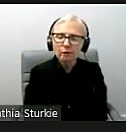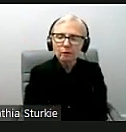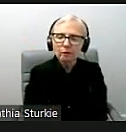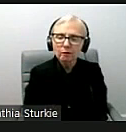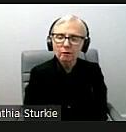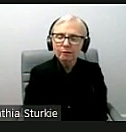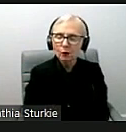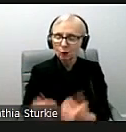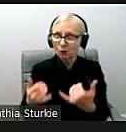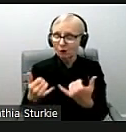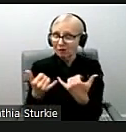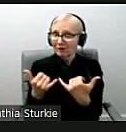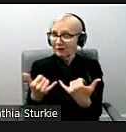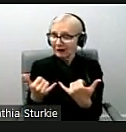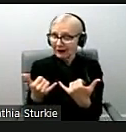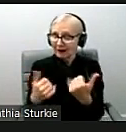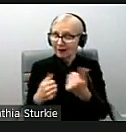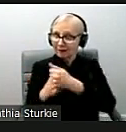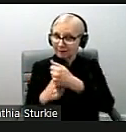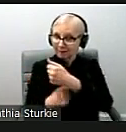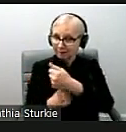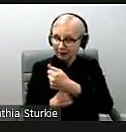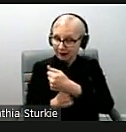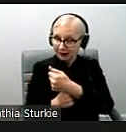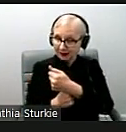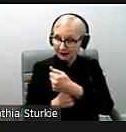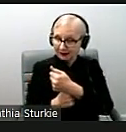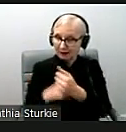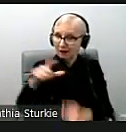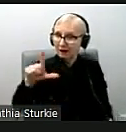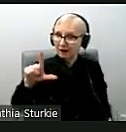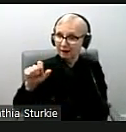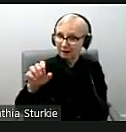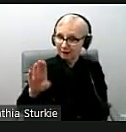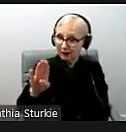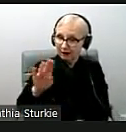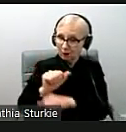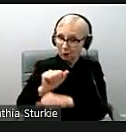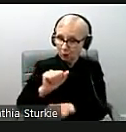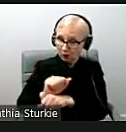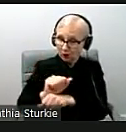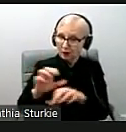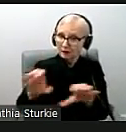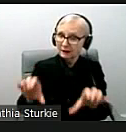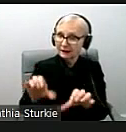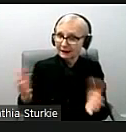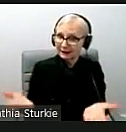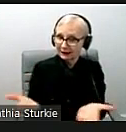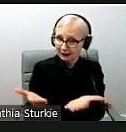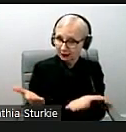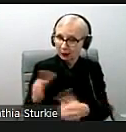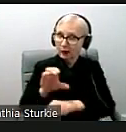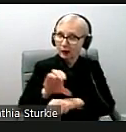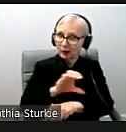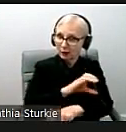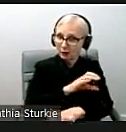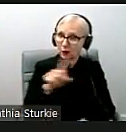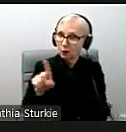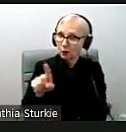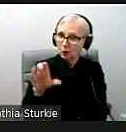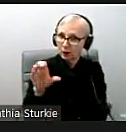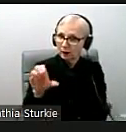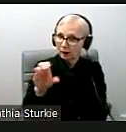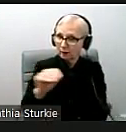At this point, based on our Sentinel laboratory surveillance work that we're doing here in Colorado, 100% of what